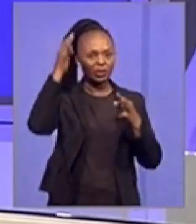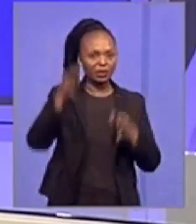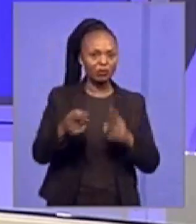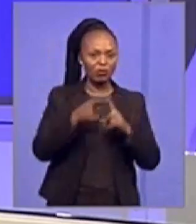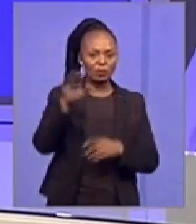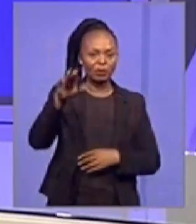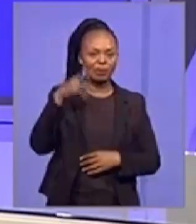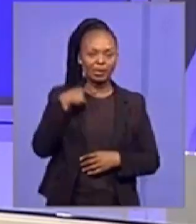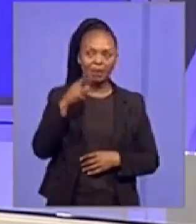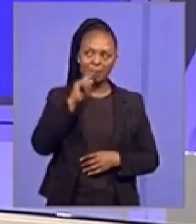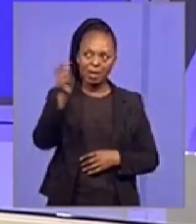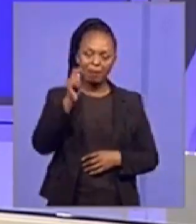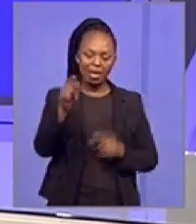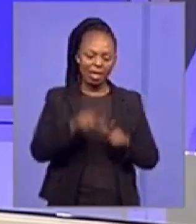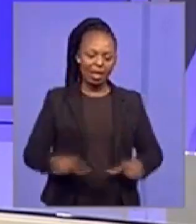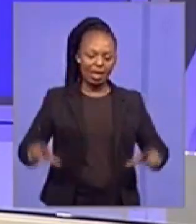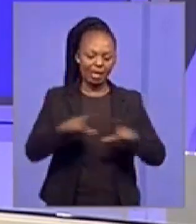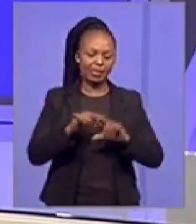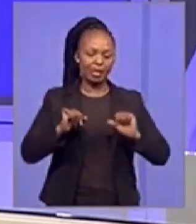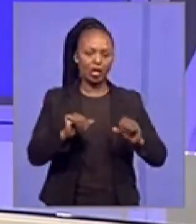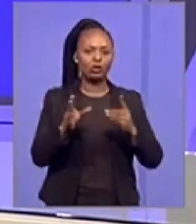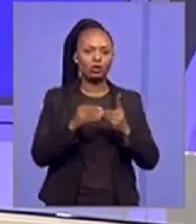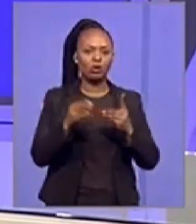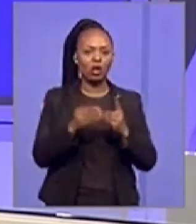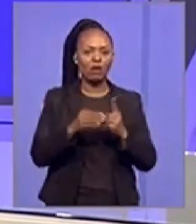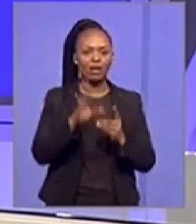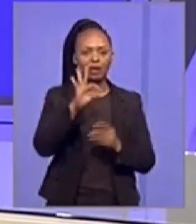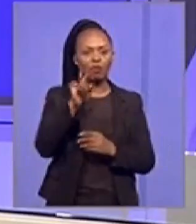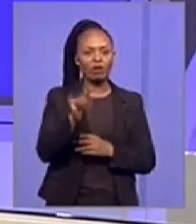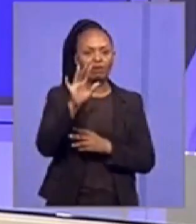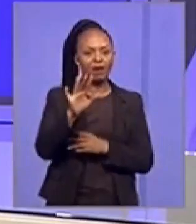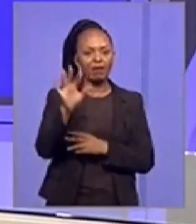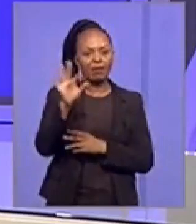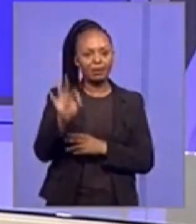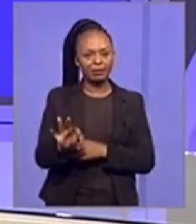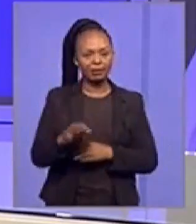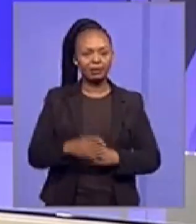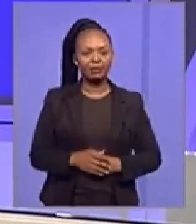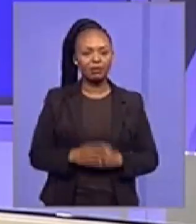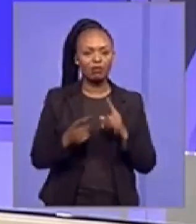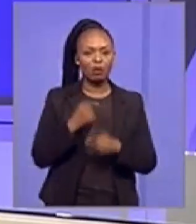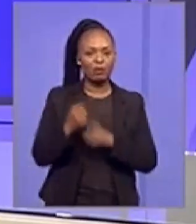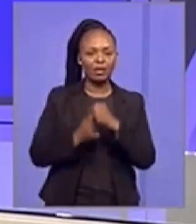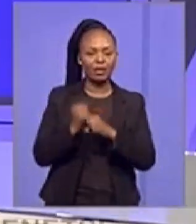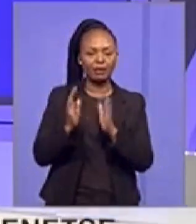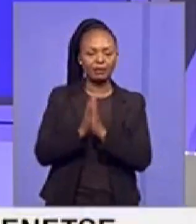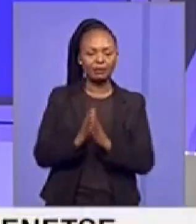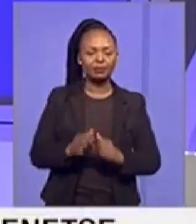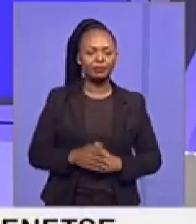lefa ditlhapiso tsa mobu wa tsona tsa didolara tse dibilione tse 3.5 nakong ya dilemo tse 10.